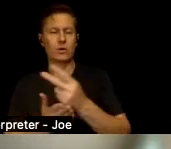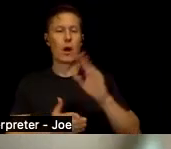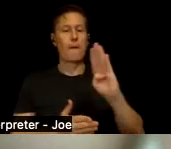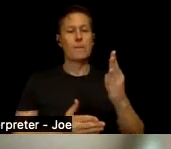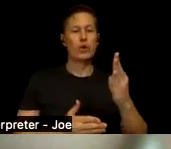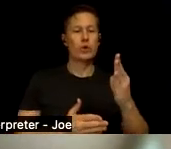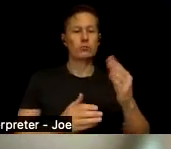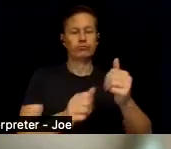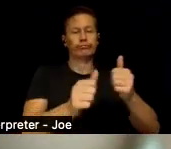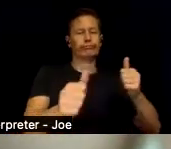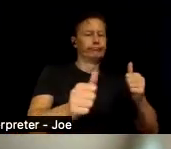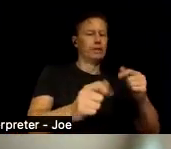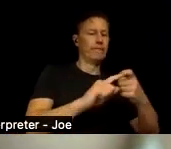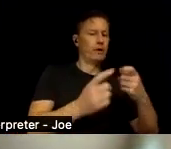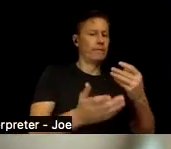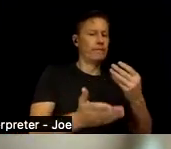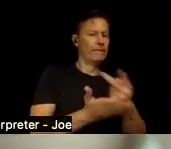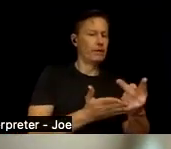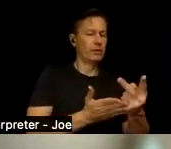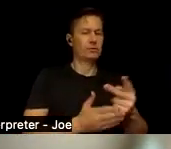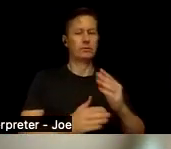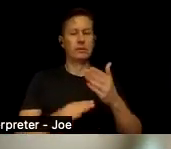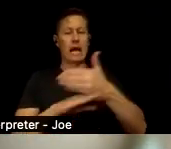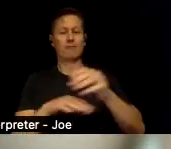see the aftershocks, the white dots there,